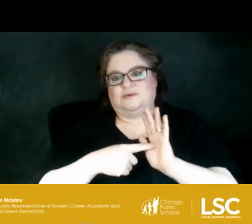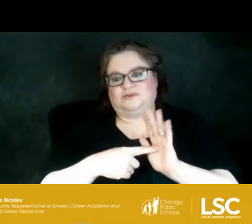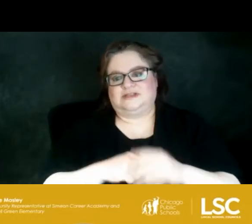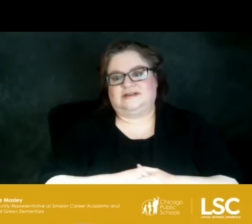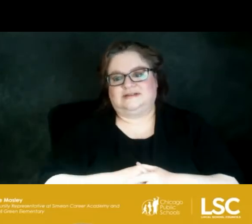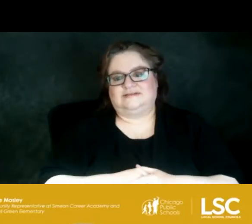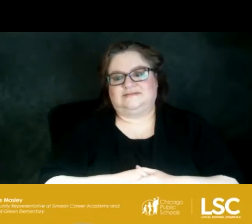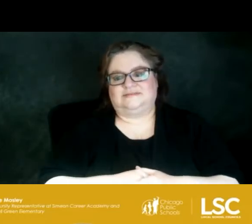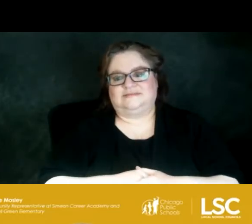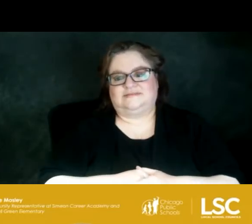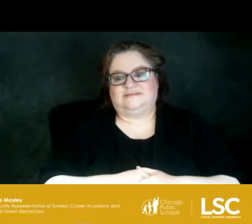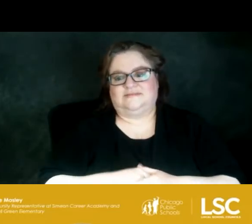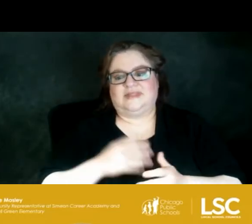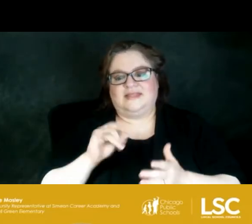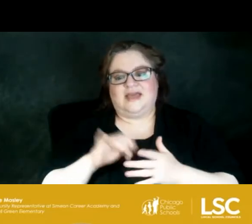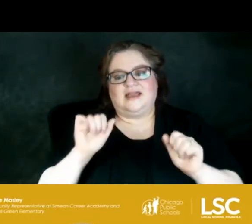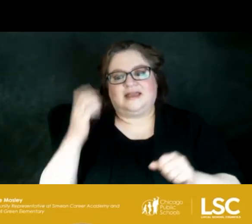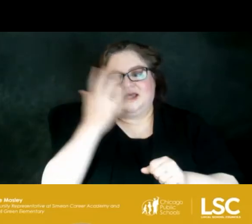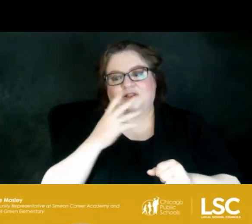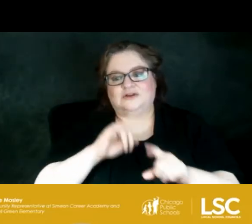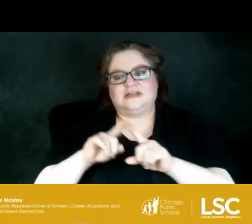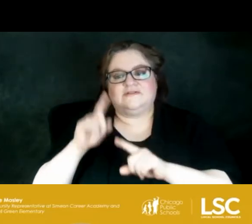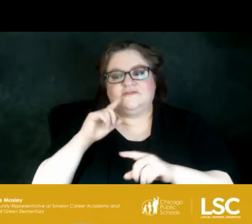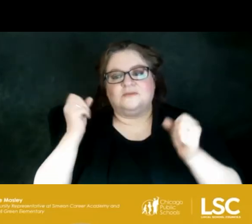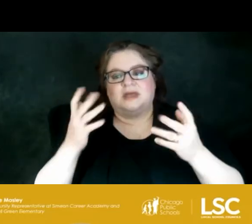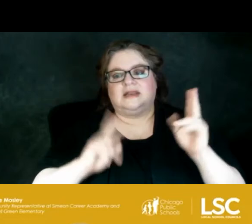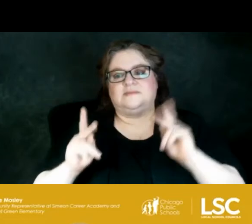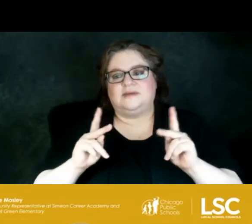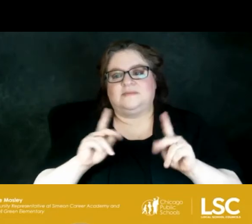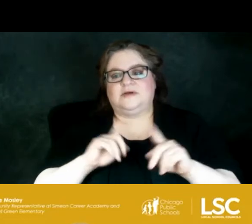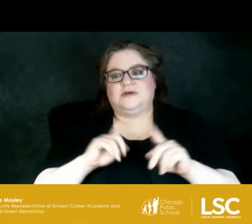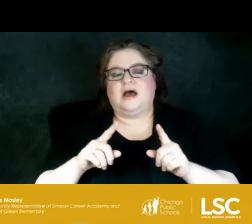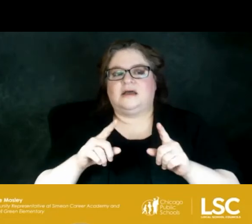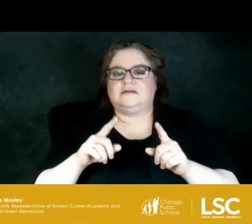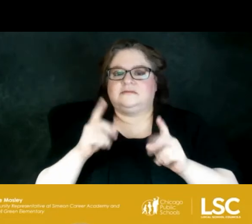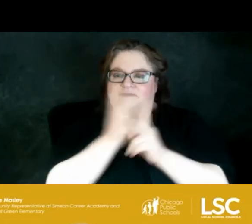And so that can look different for many people, but I would say sort that out,